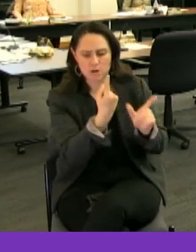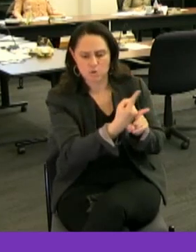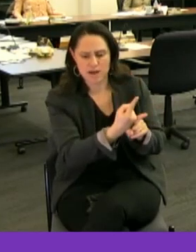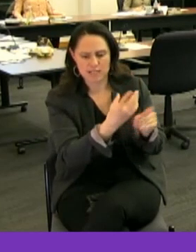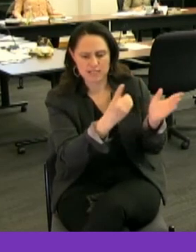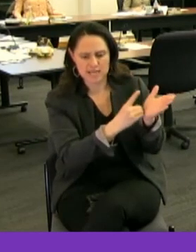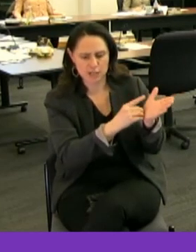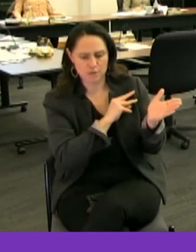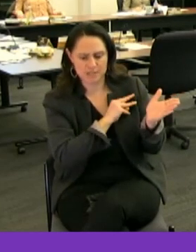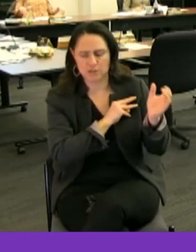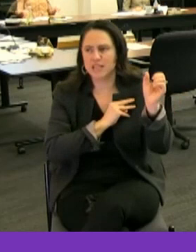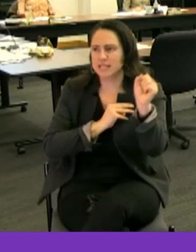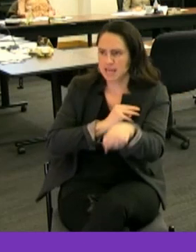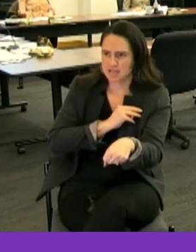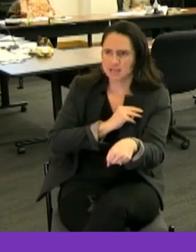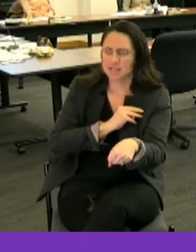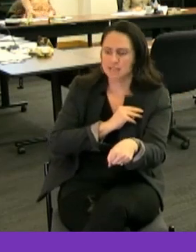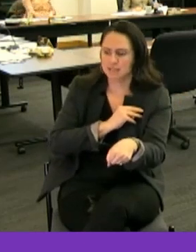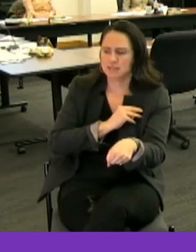Correct. Okay.